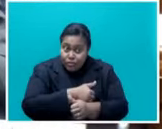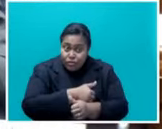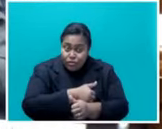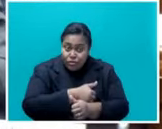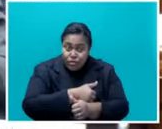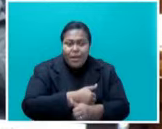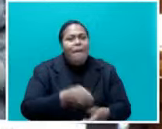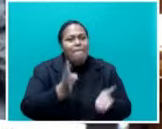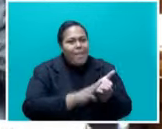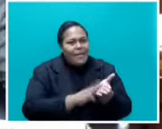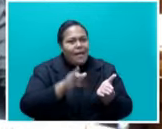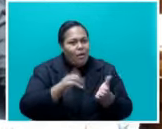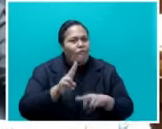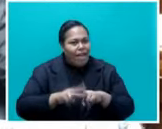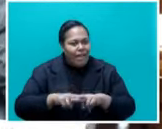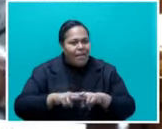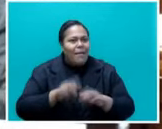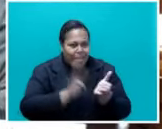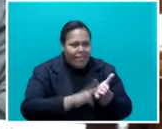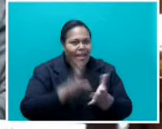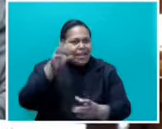the mother or father.